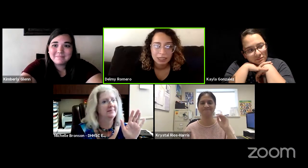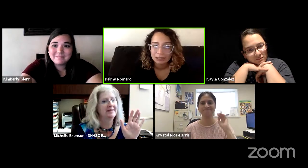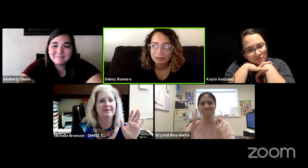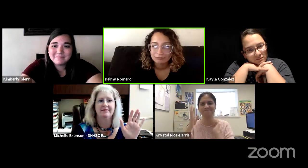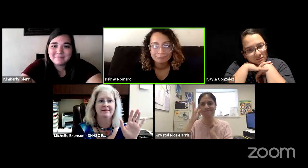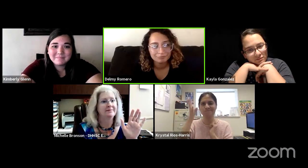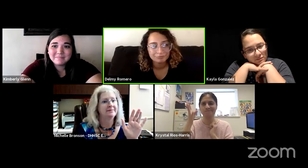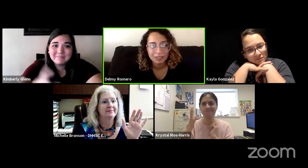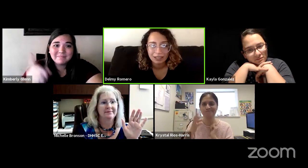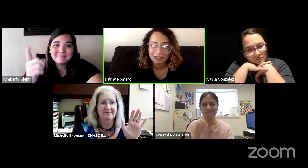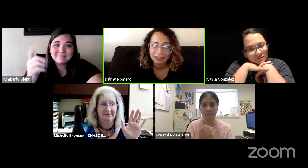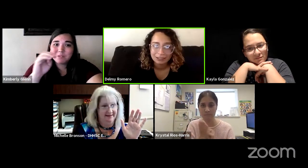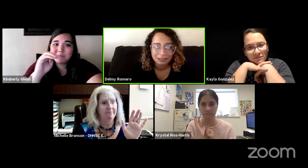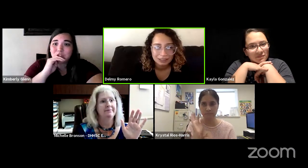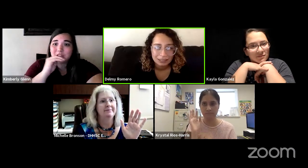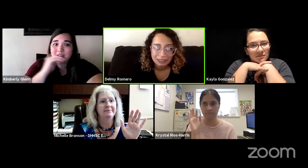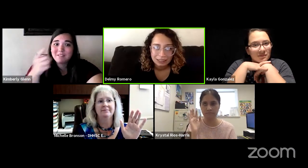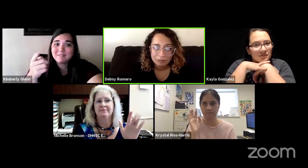Michelle saying,